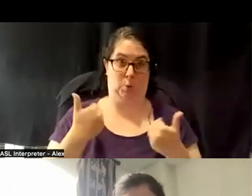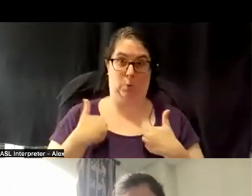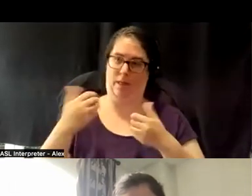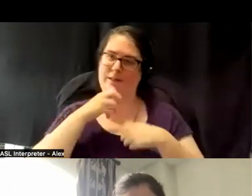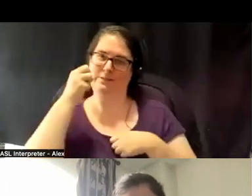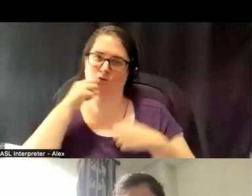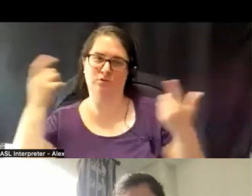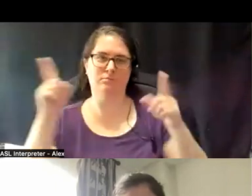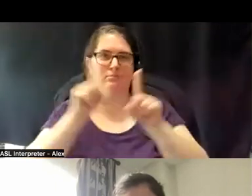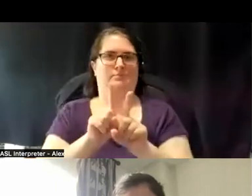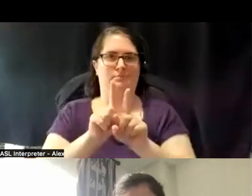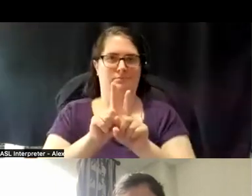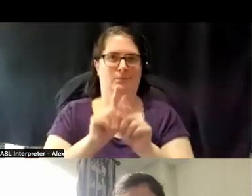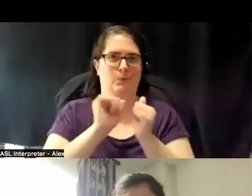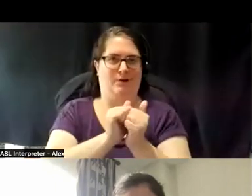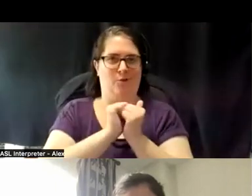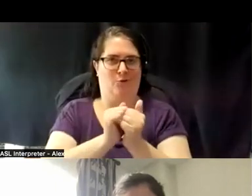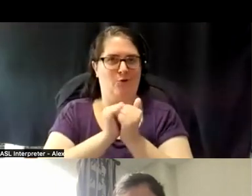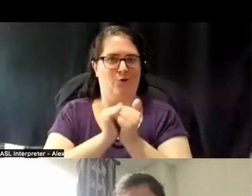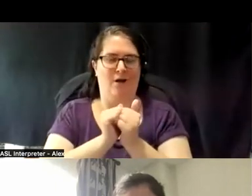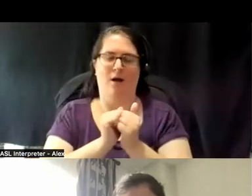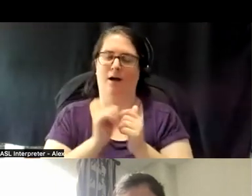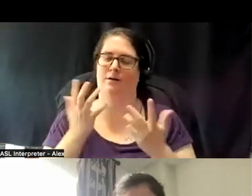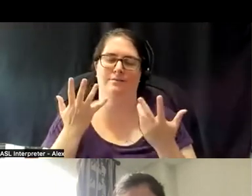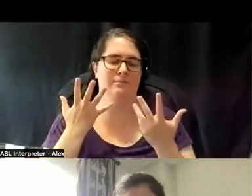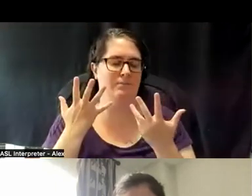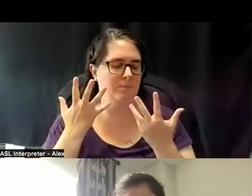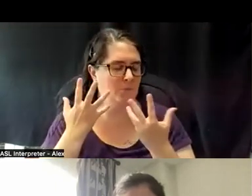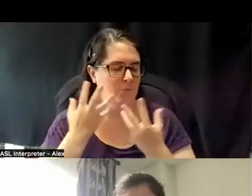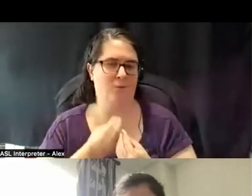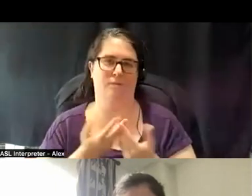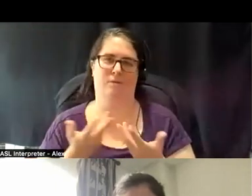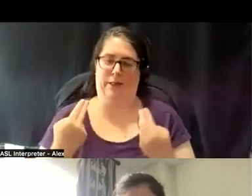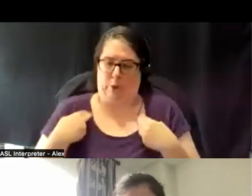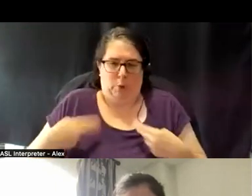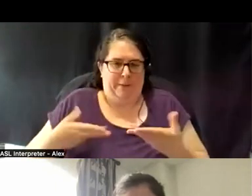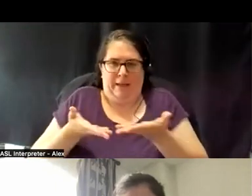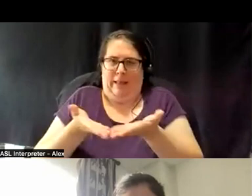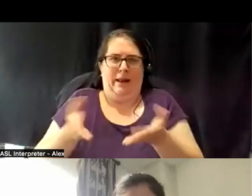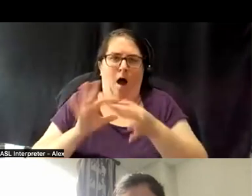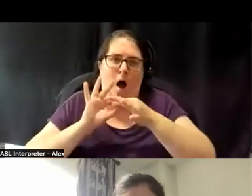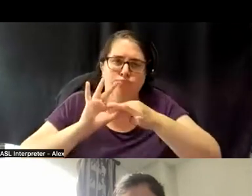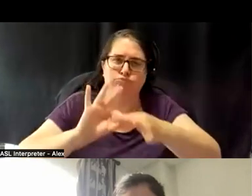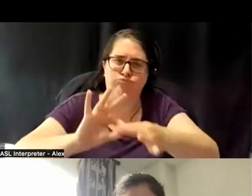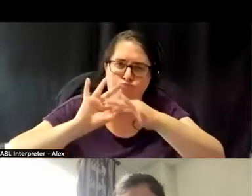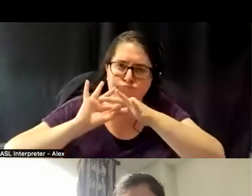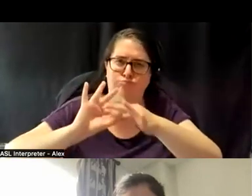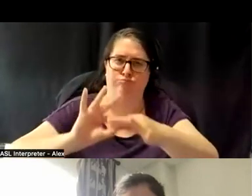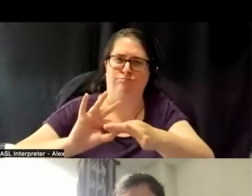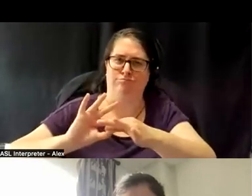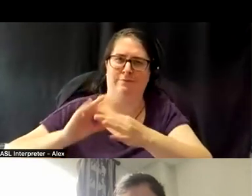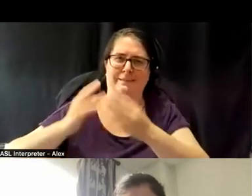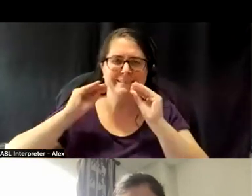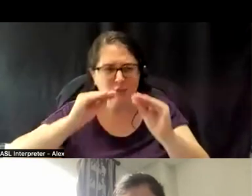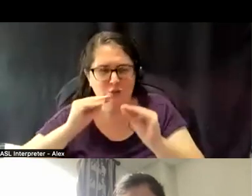together. There's something really rich about that, and just like brings together the human essence of connecting and spirit and whatnot.